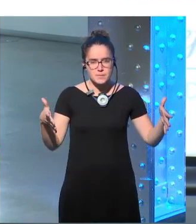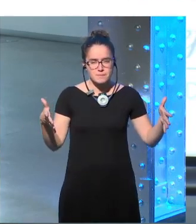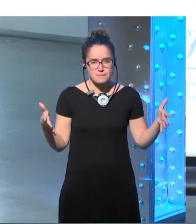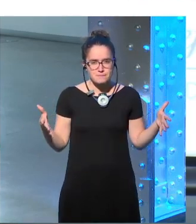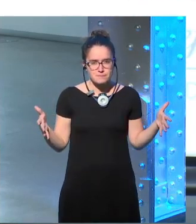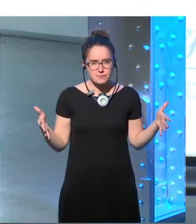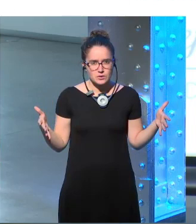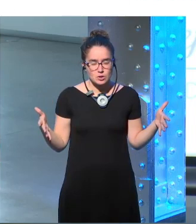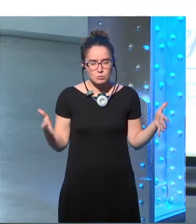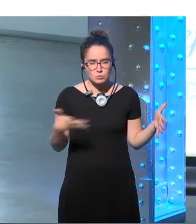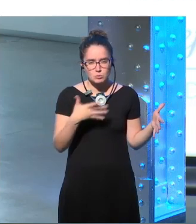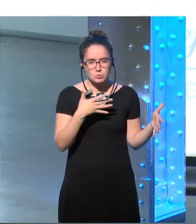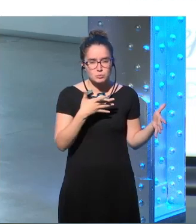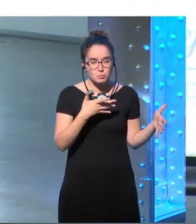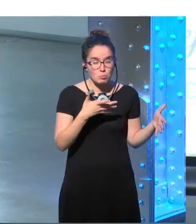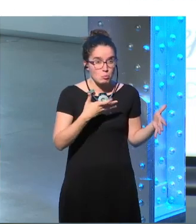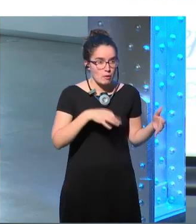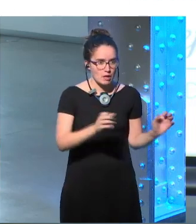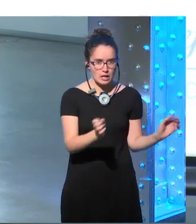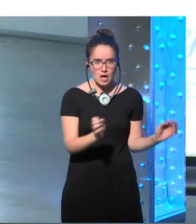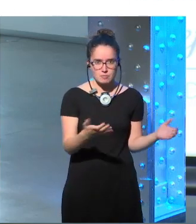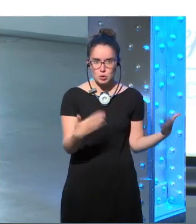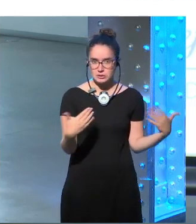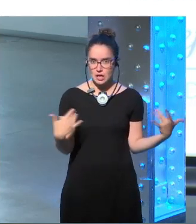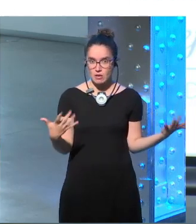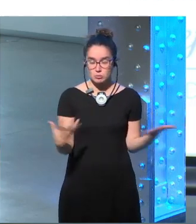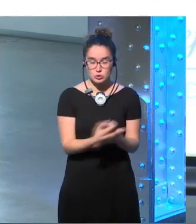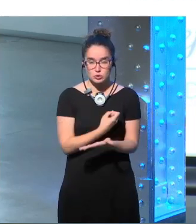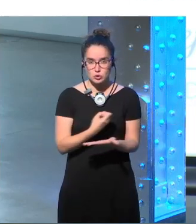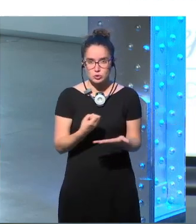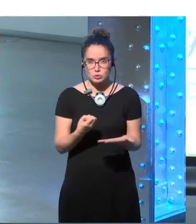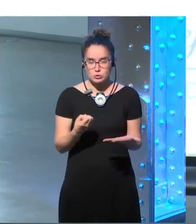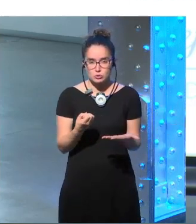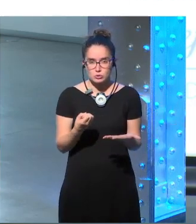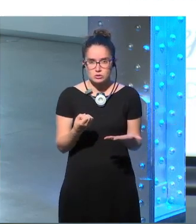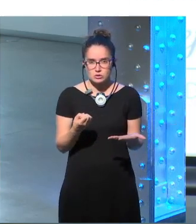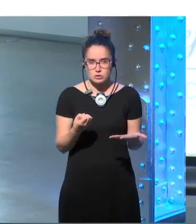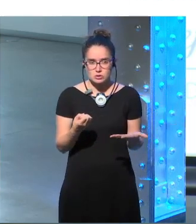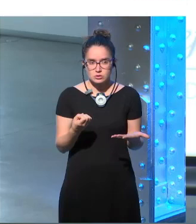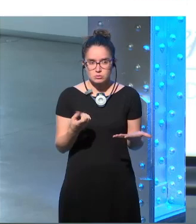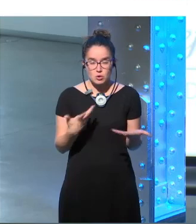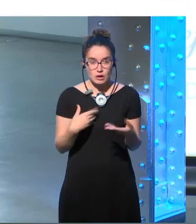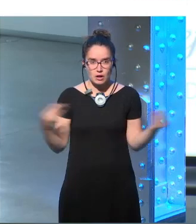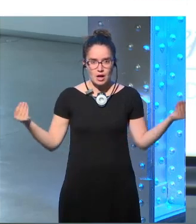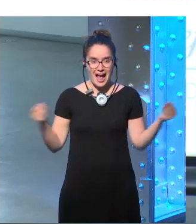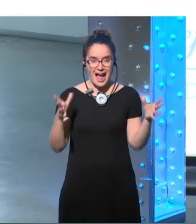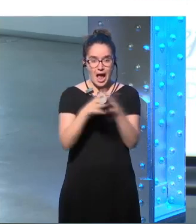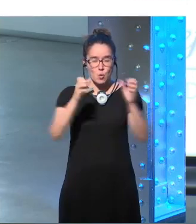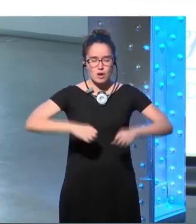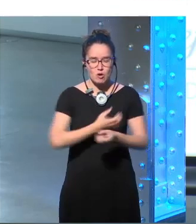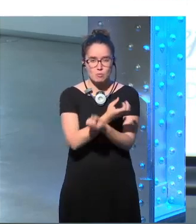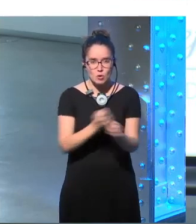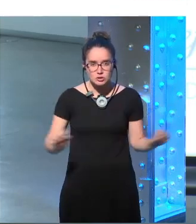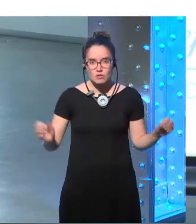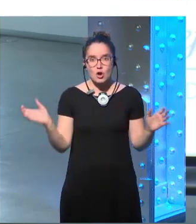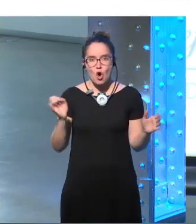nothing happens because you can agree on anything, or you end up with a civil war. And I hope that we will find